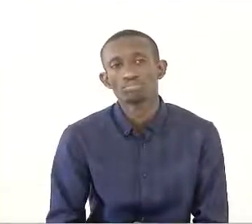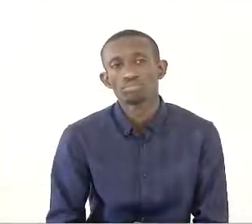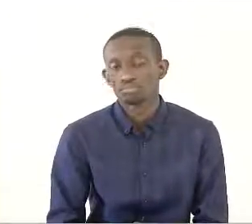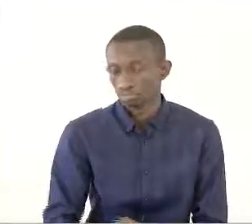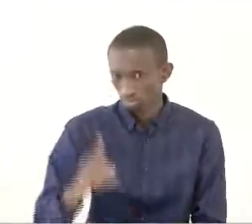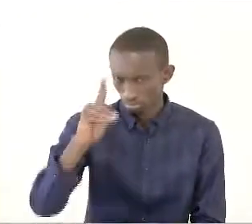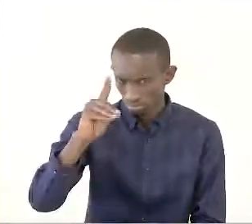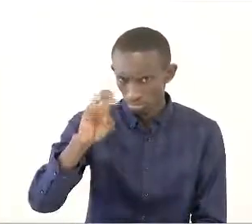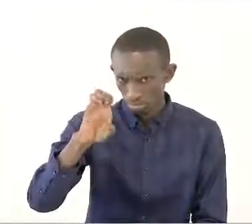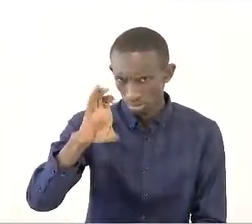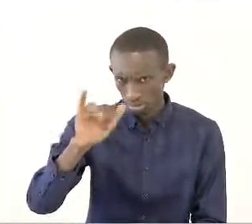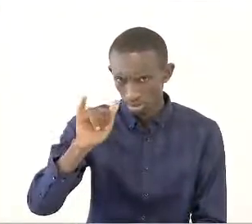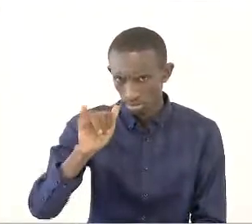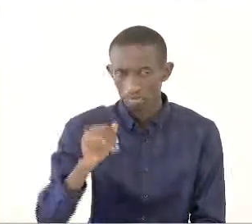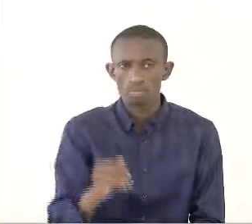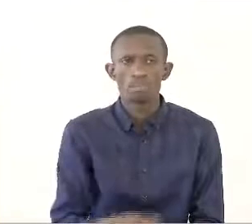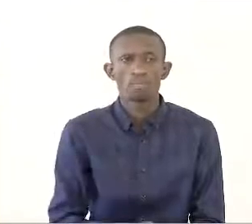second,